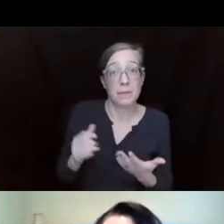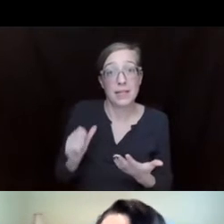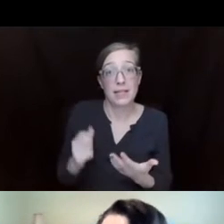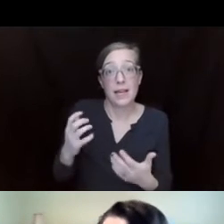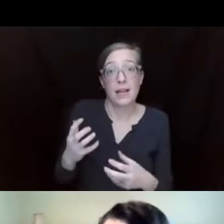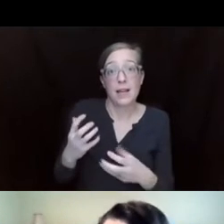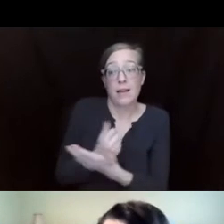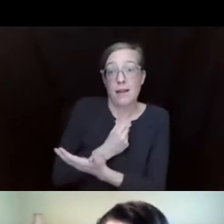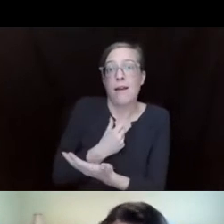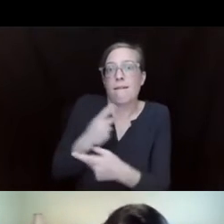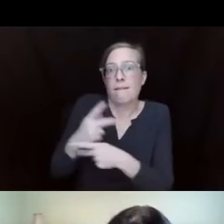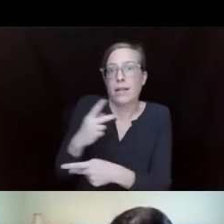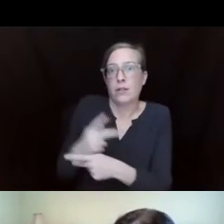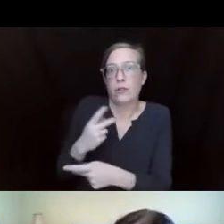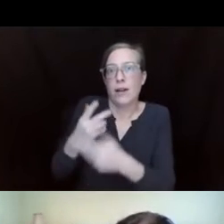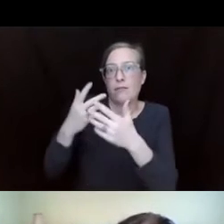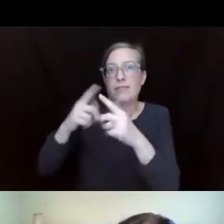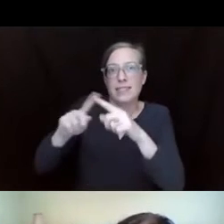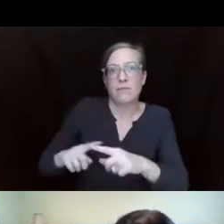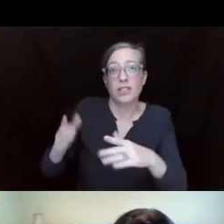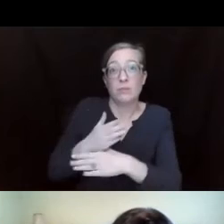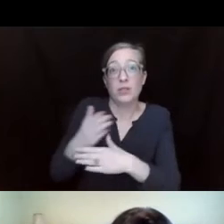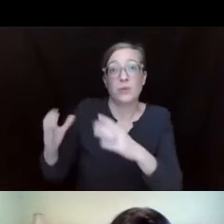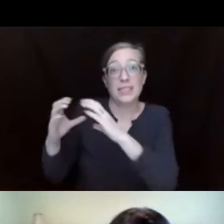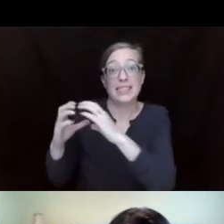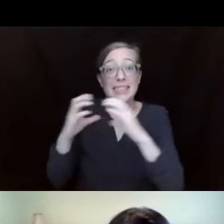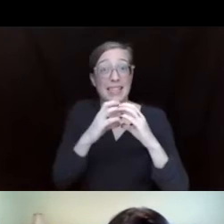that otherwise seem very similar.